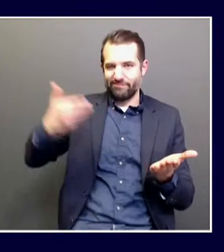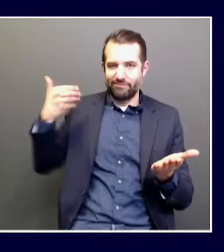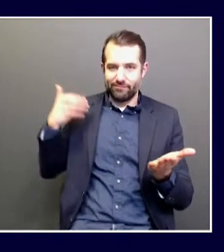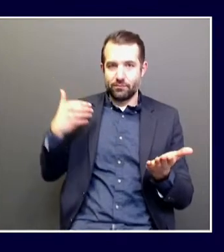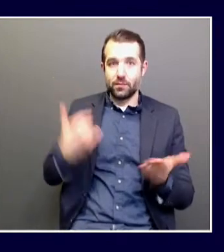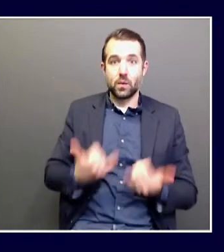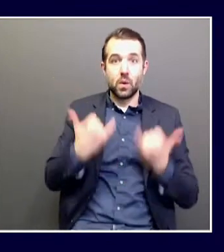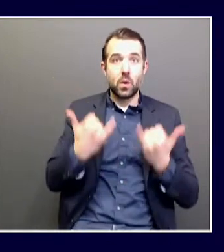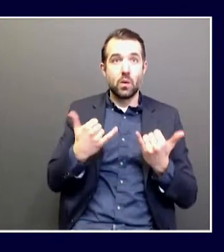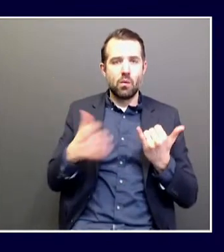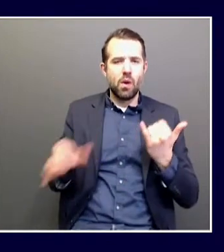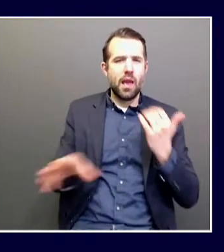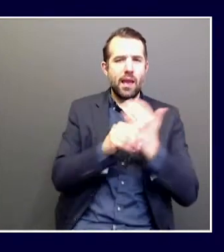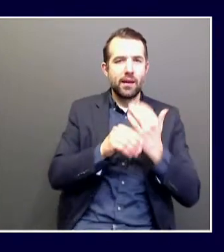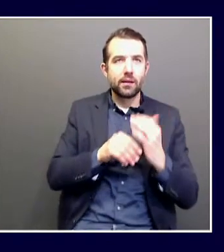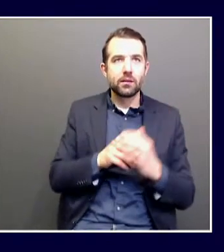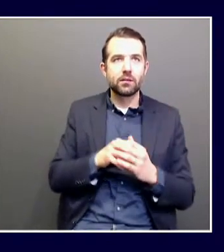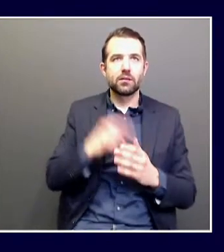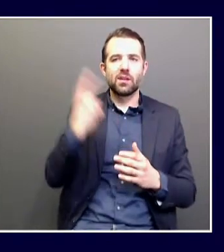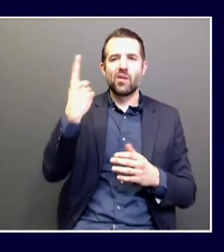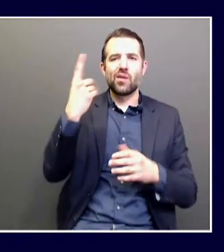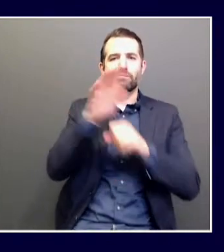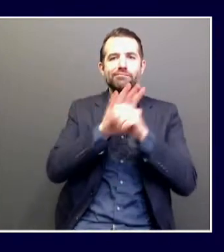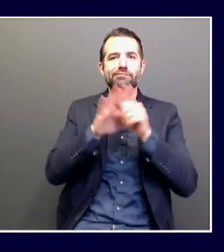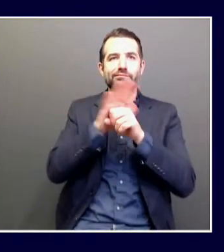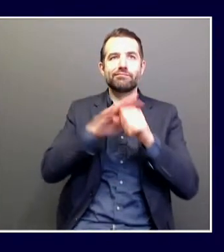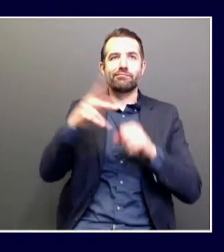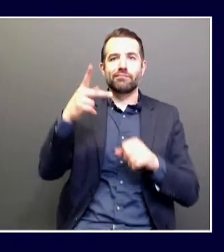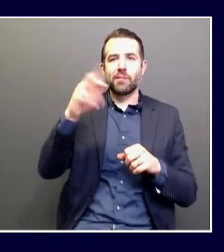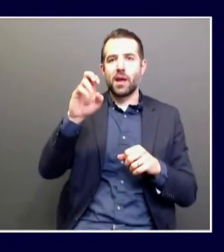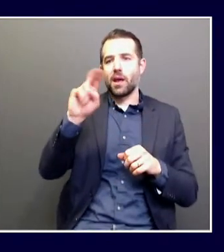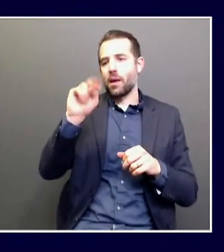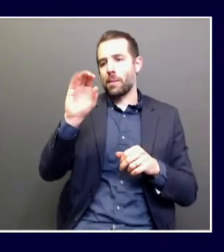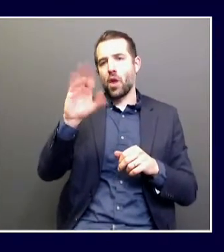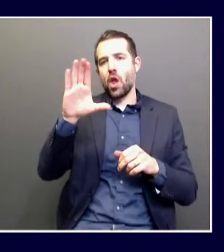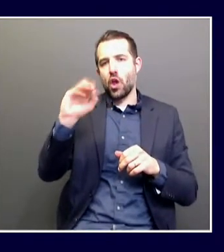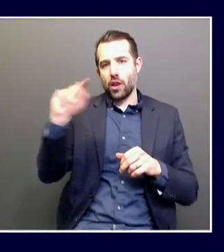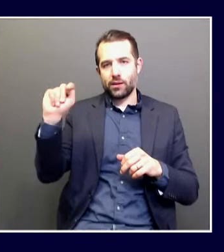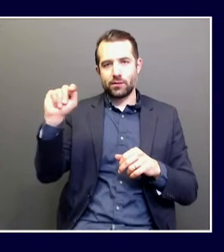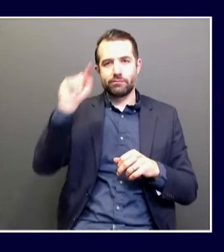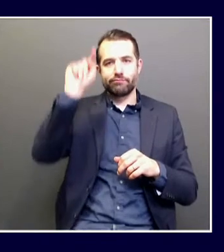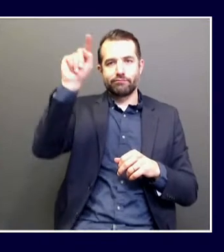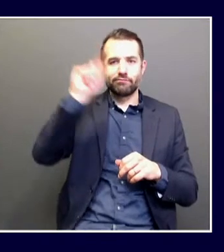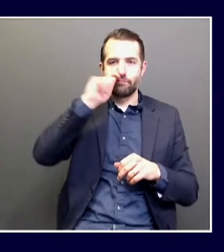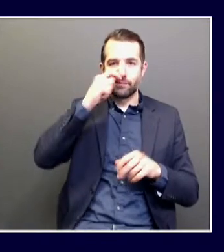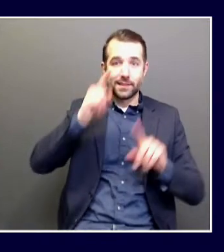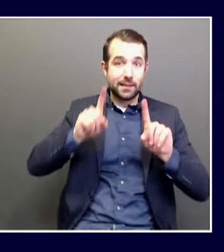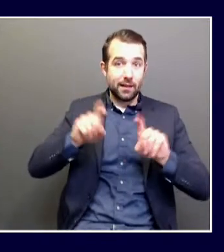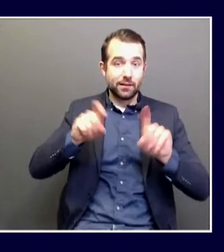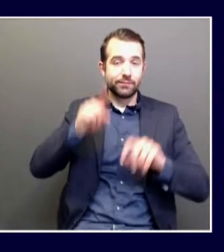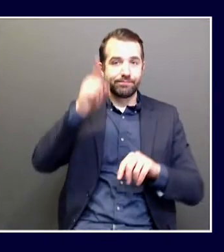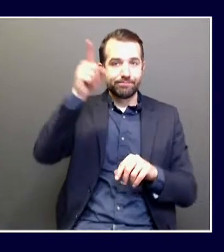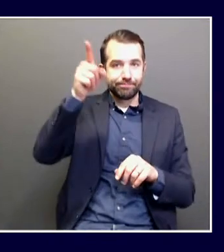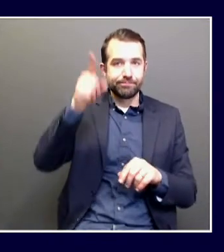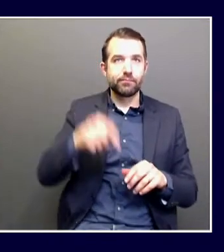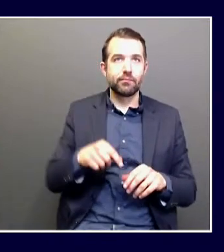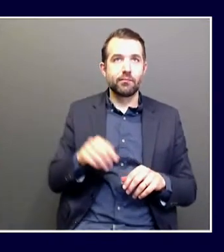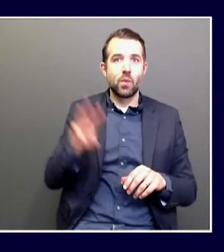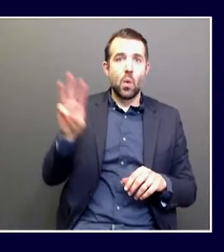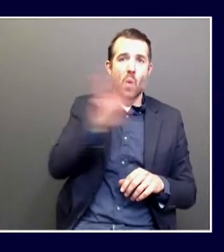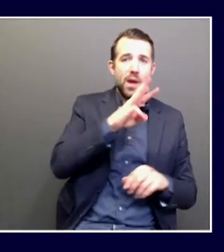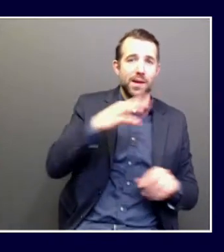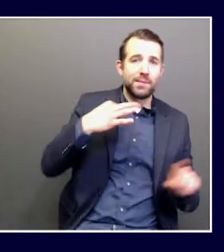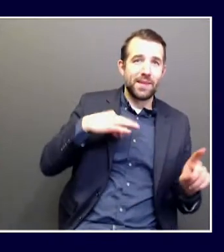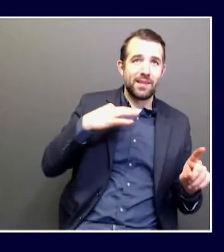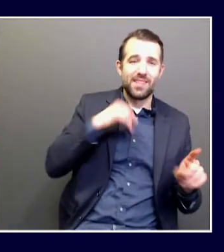Penobscot County, I believe, but it looks like Western Maine is not really getting much love in terms of testing sites. I know Franklin County, which is